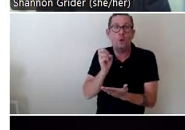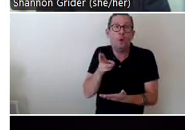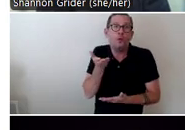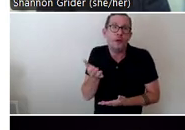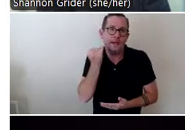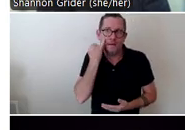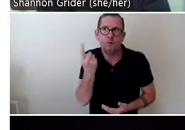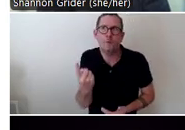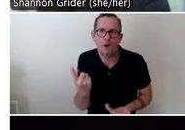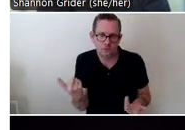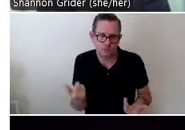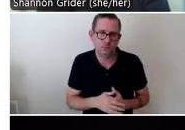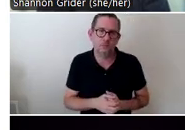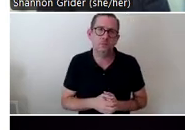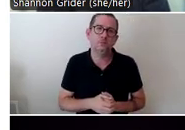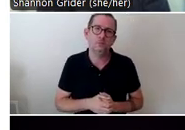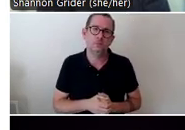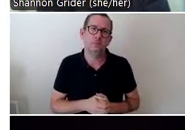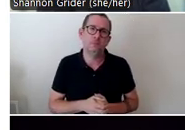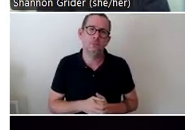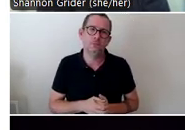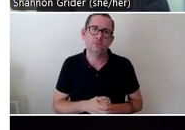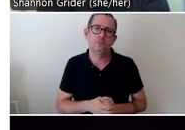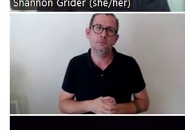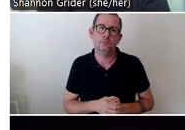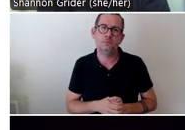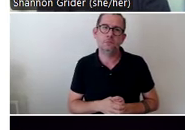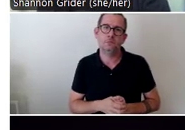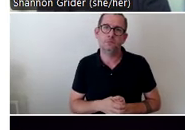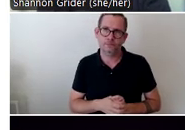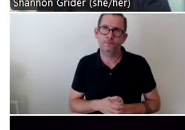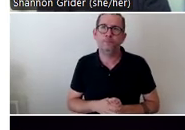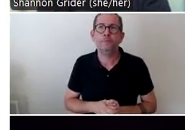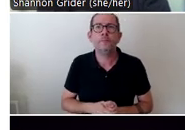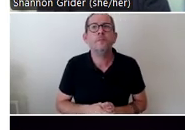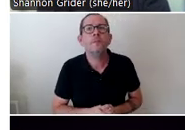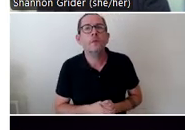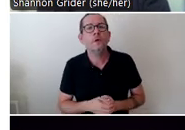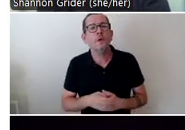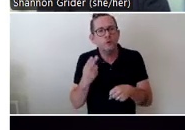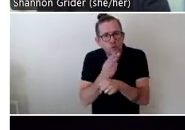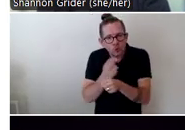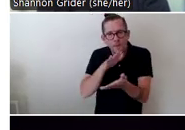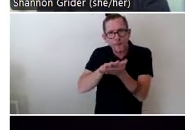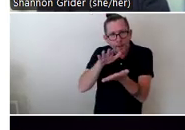Effective communication before the interpreter arrives, or if there is not going to be an interpreter.